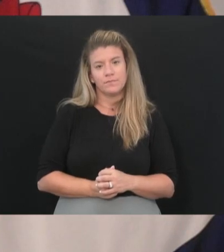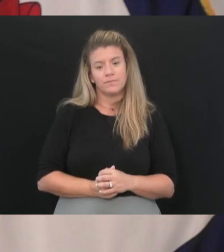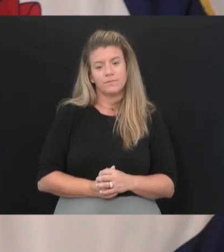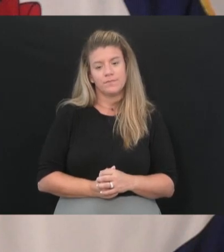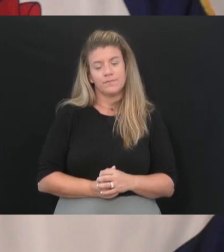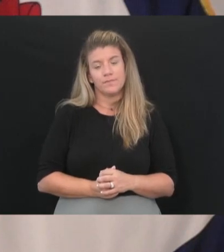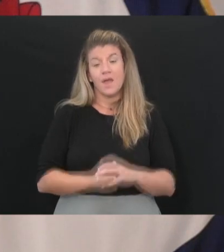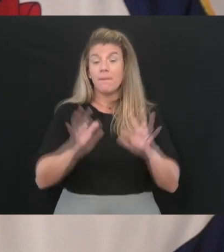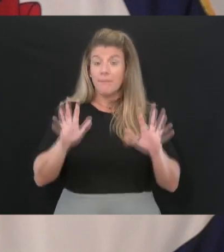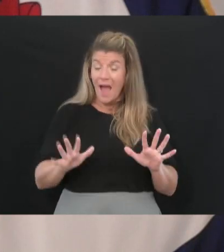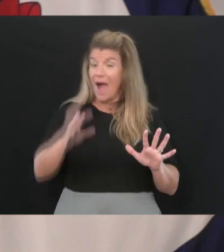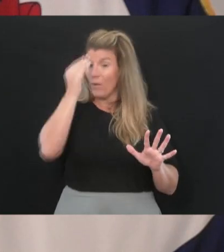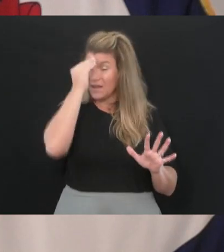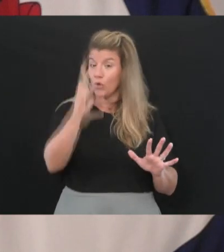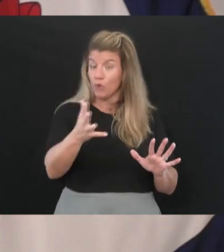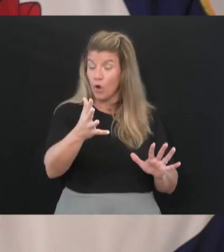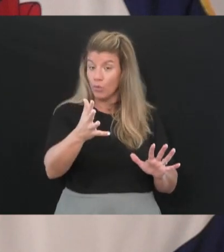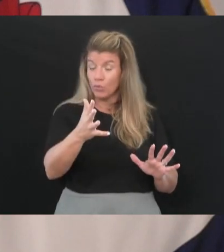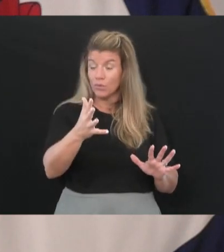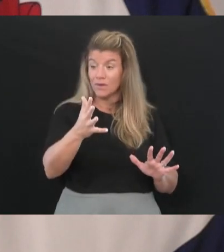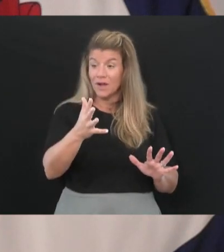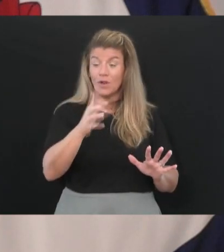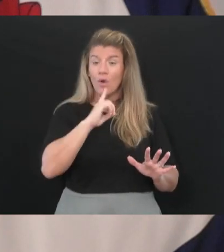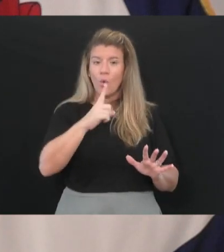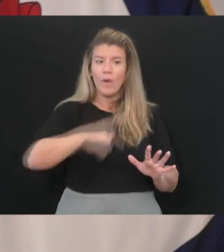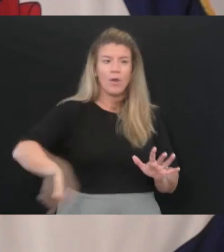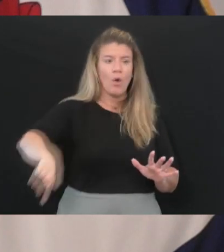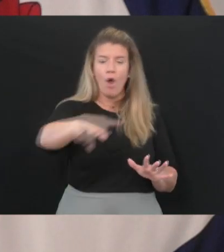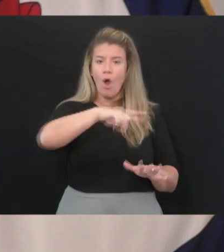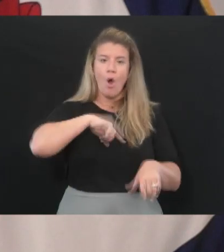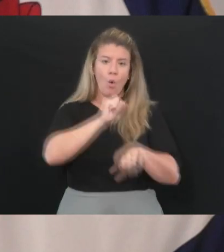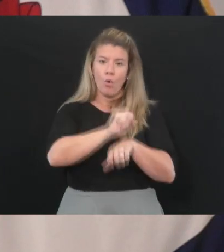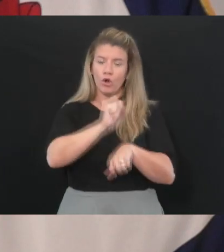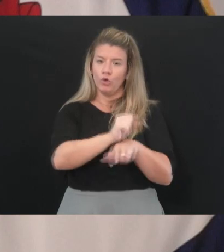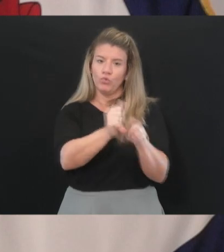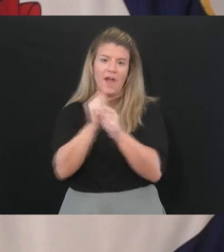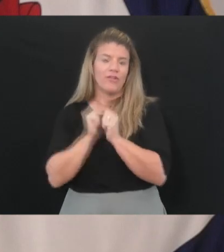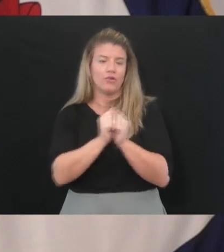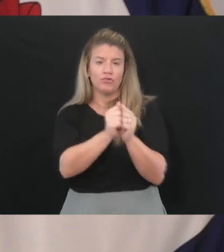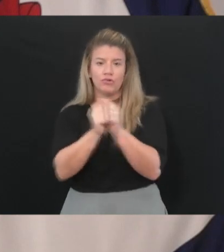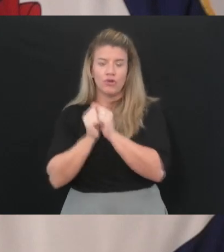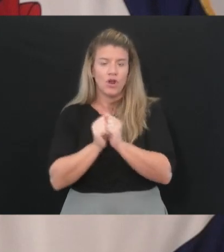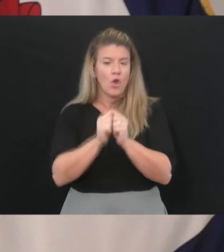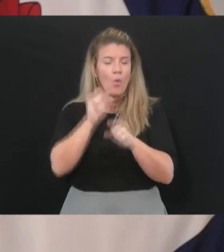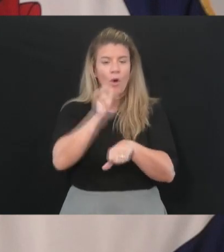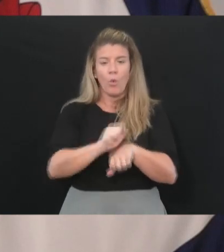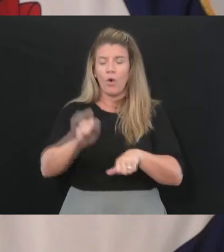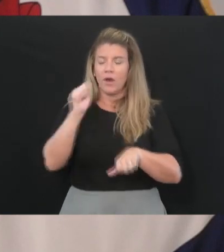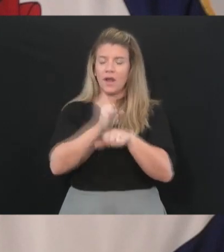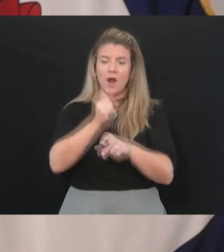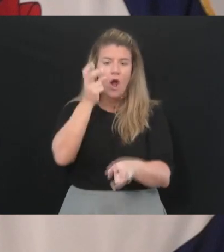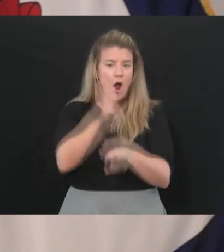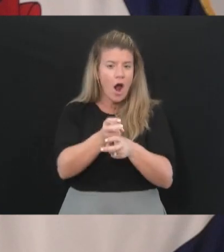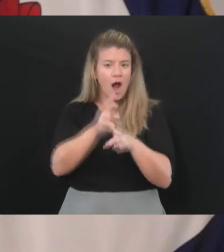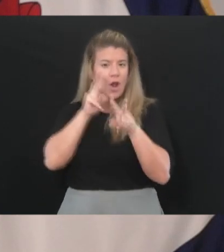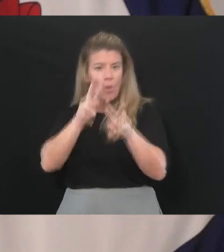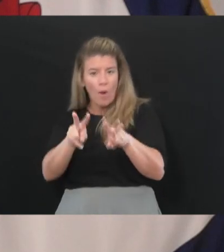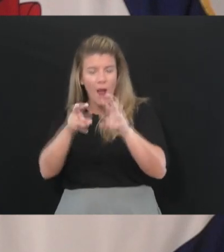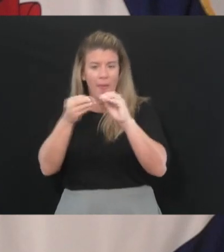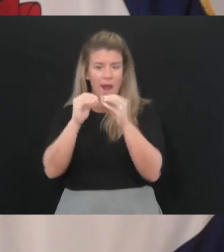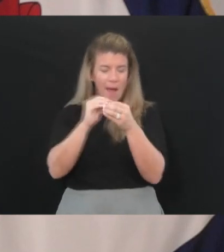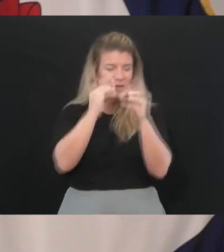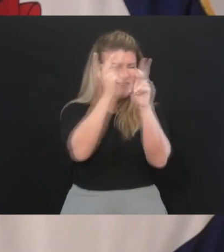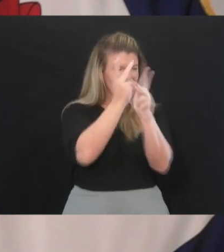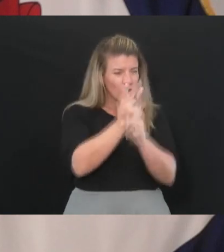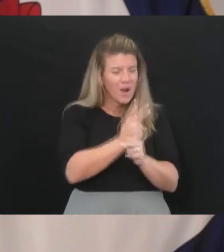I can assure you that everybody is all hands on deck, and everybody is working these numbers and trying to make the